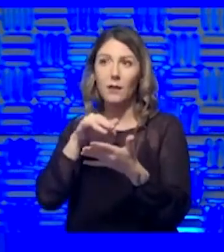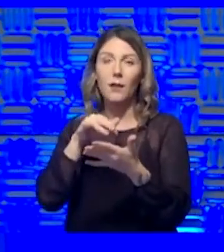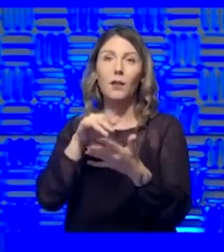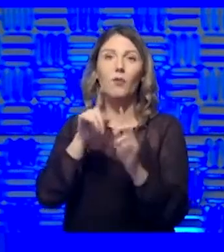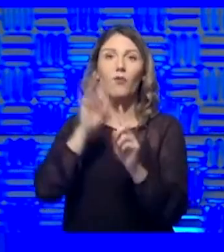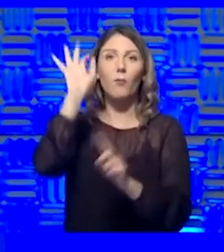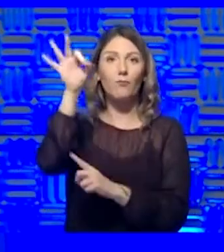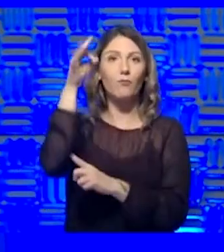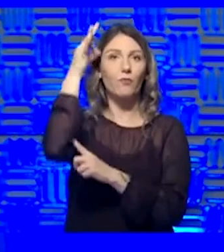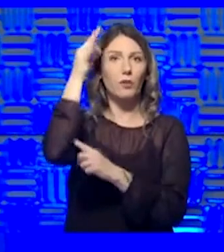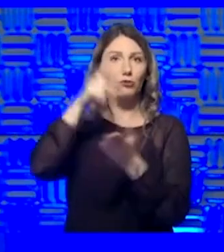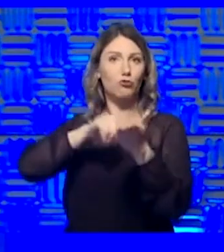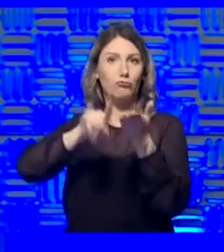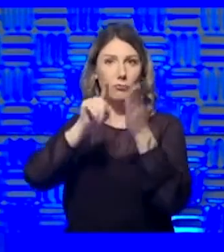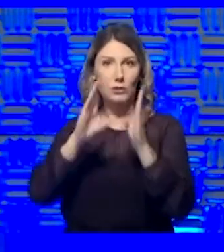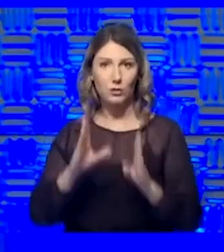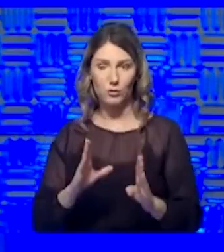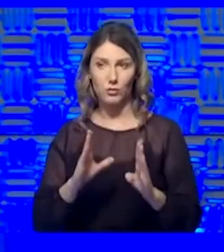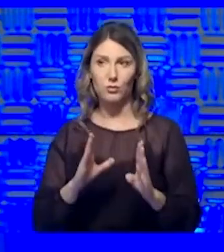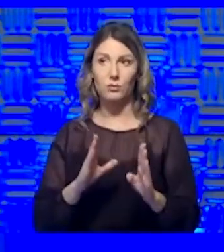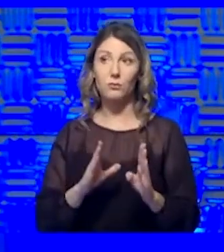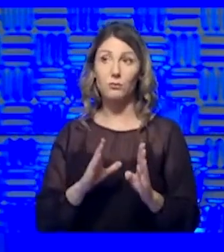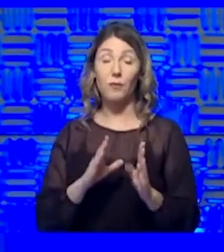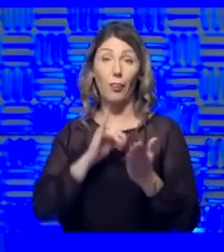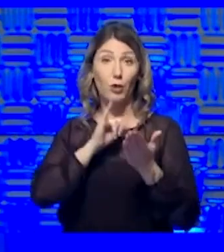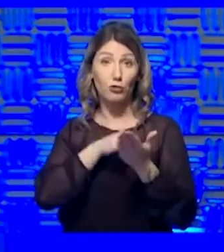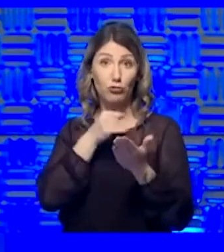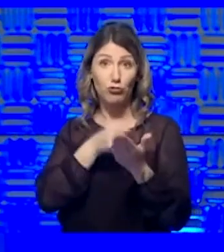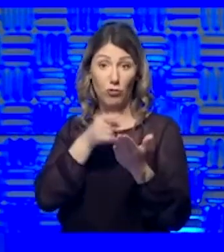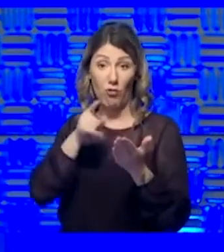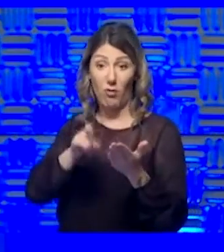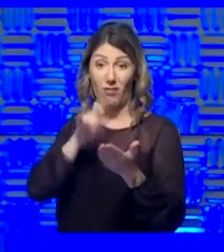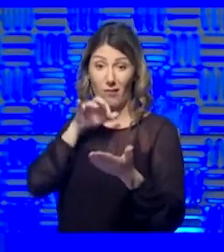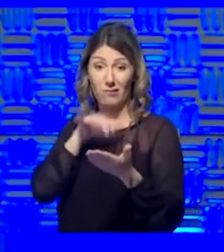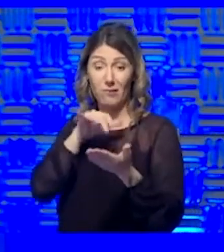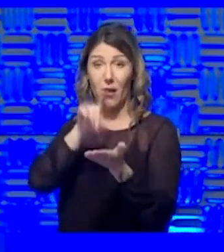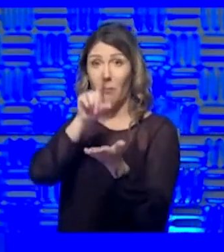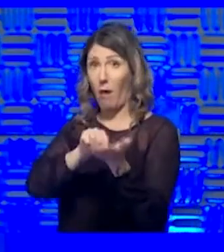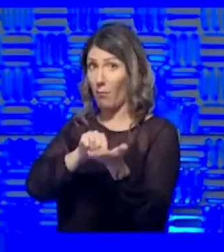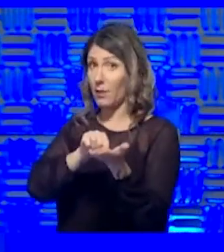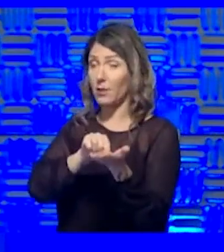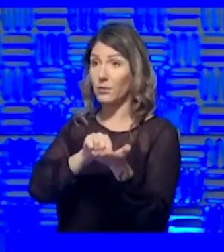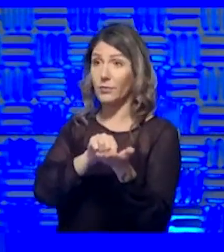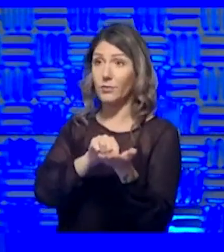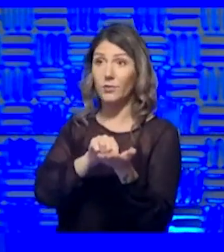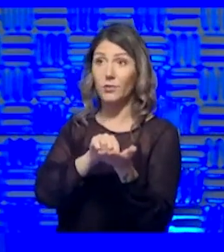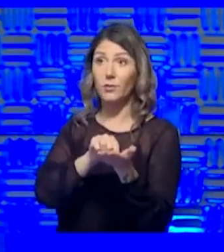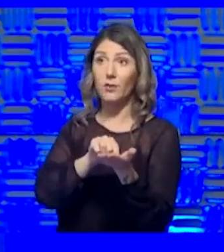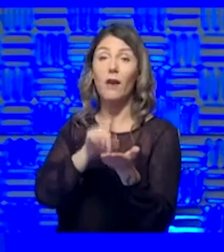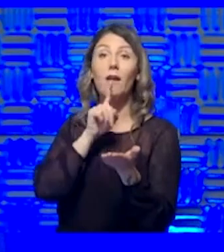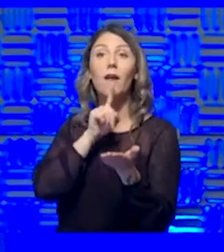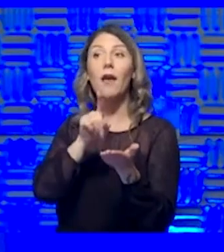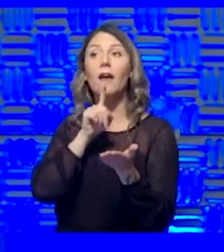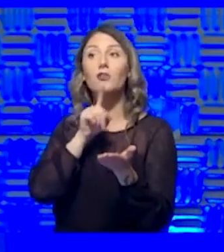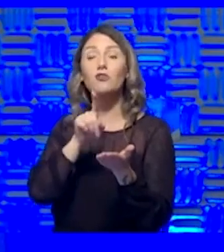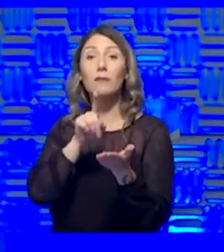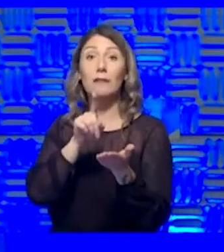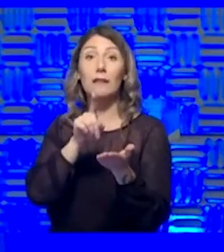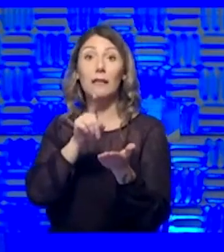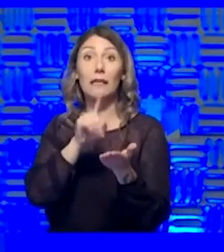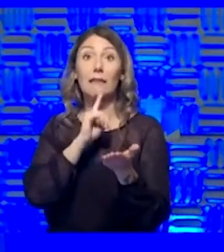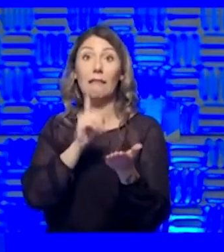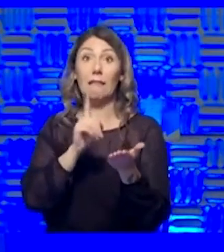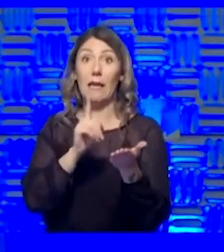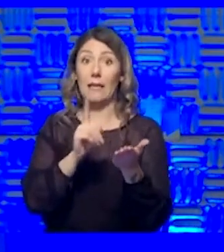French researcher. The journal that the study was published in actually took back their support for that